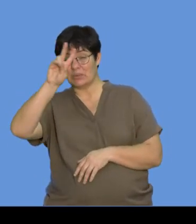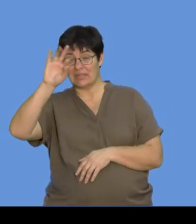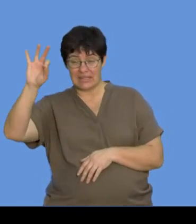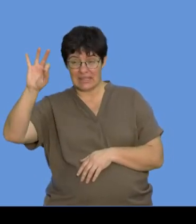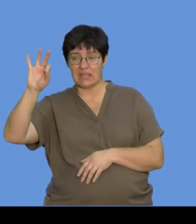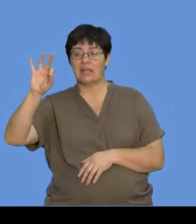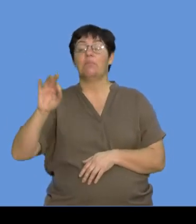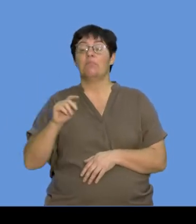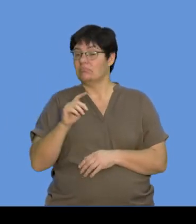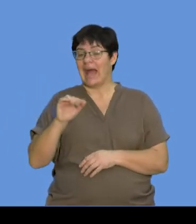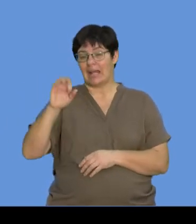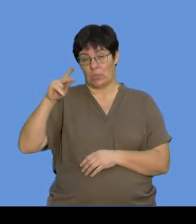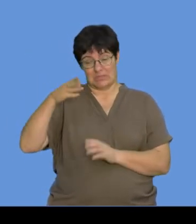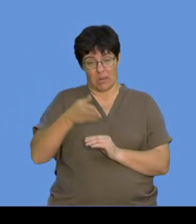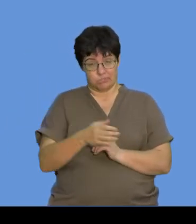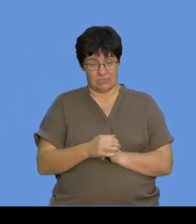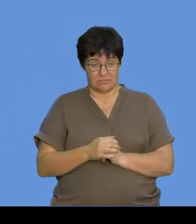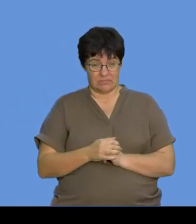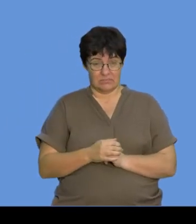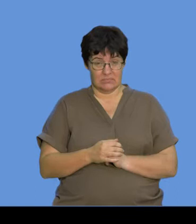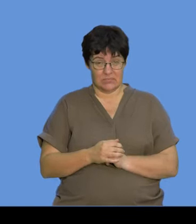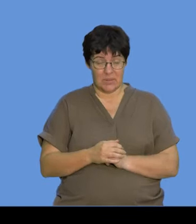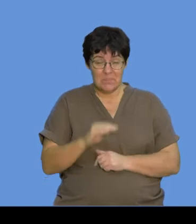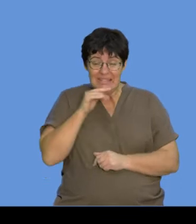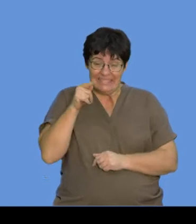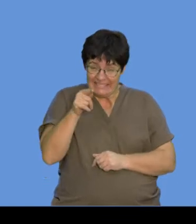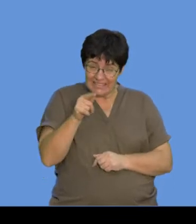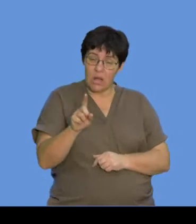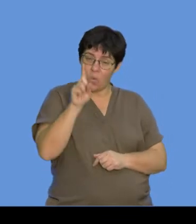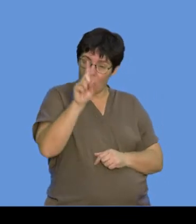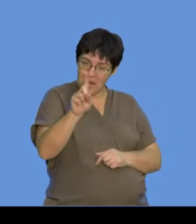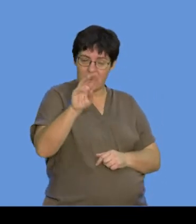which represents 1 mole. So this is actually 1 mole.